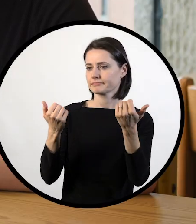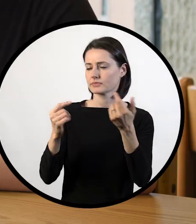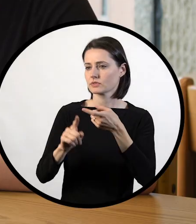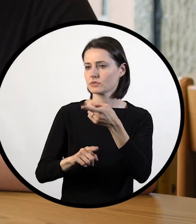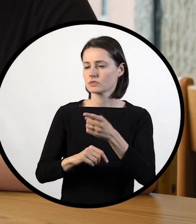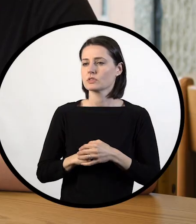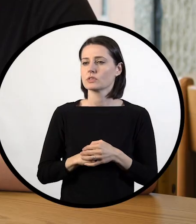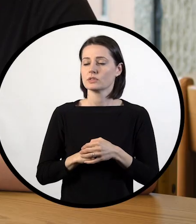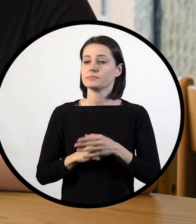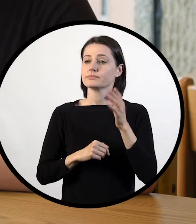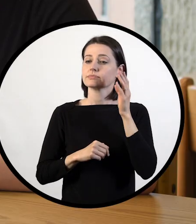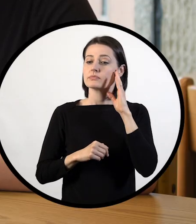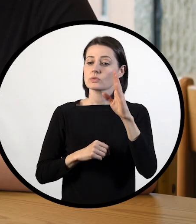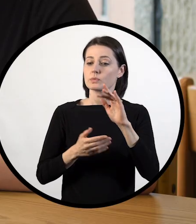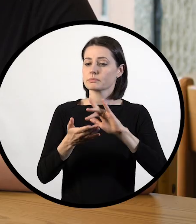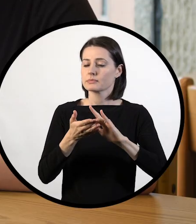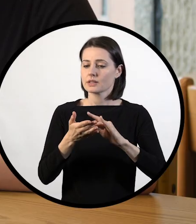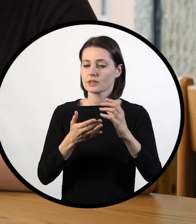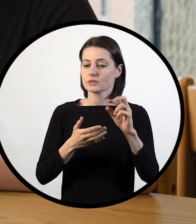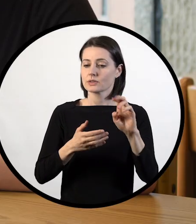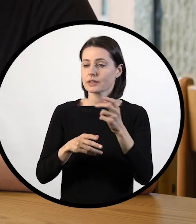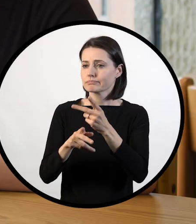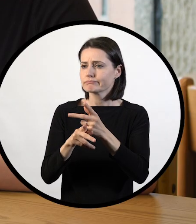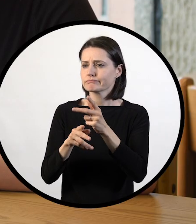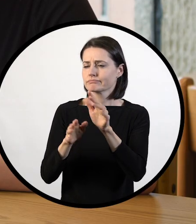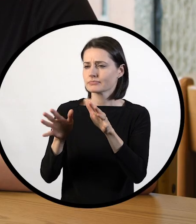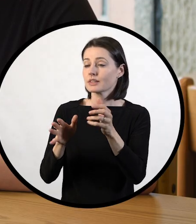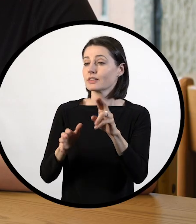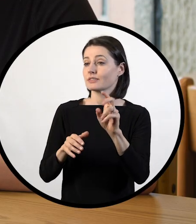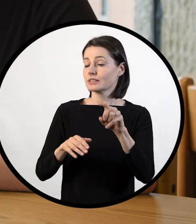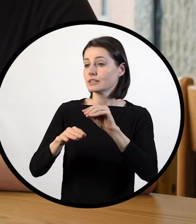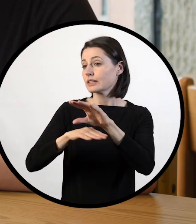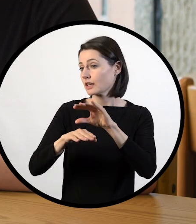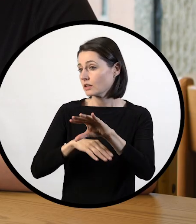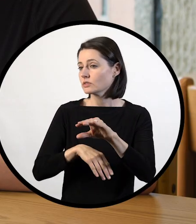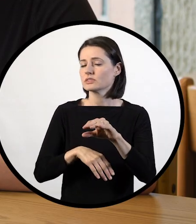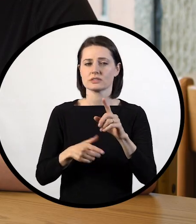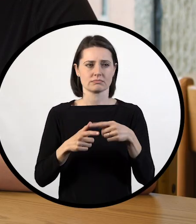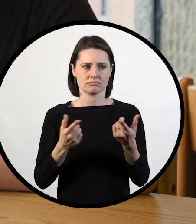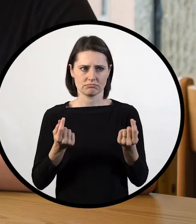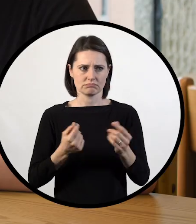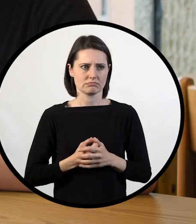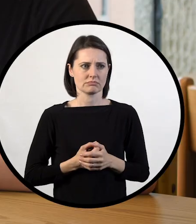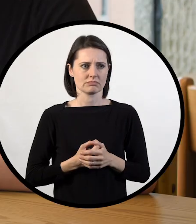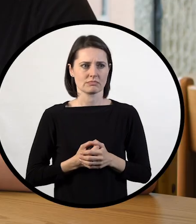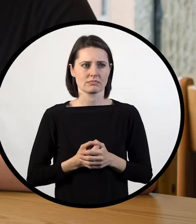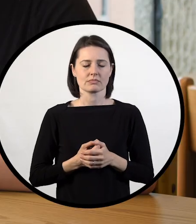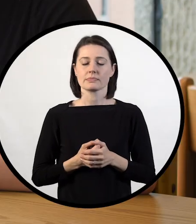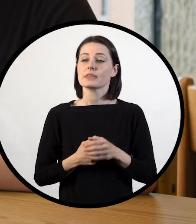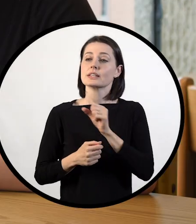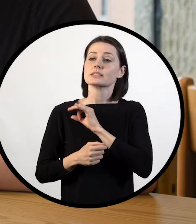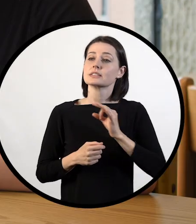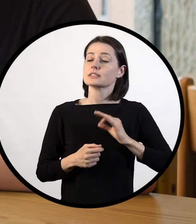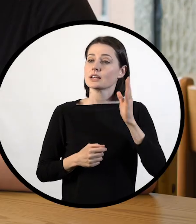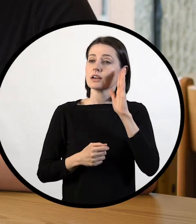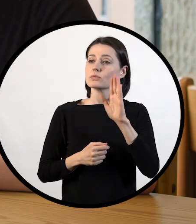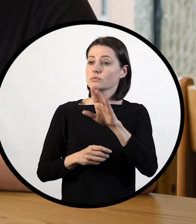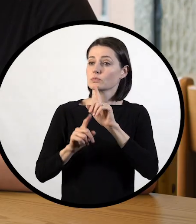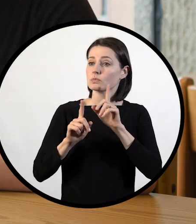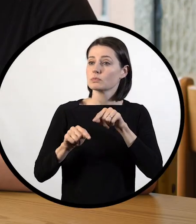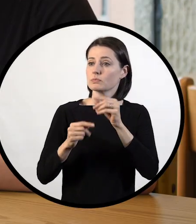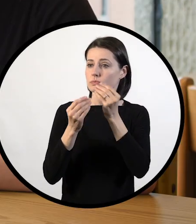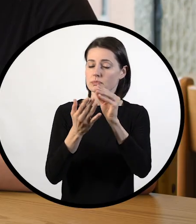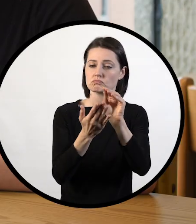be separated from you. You will receive medical care and counseling if needed. Then what? Staff will write down